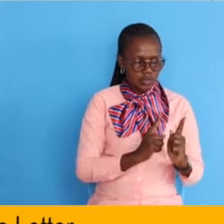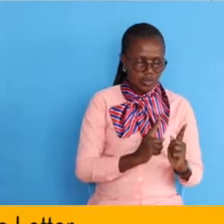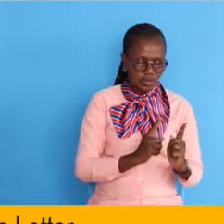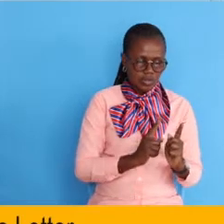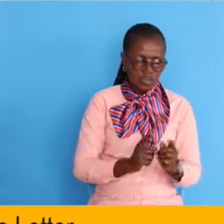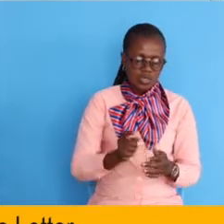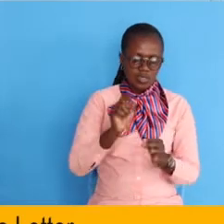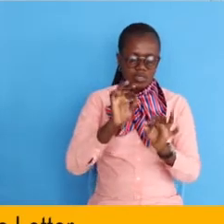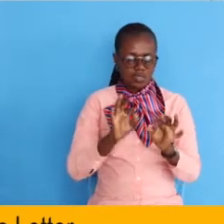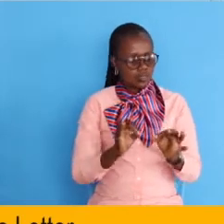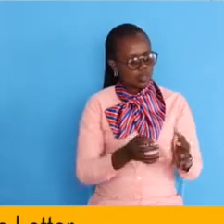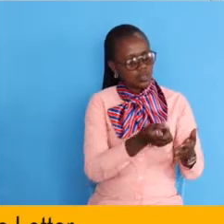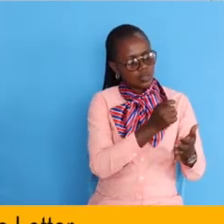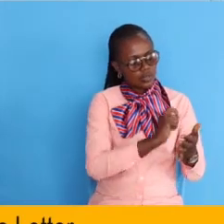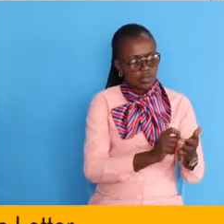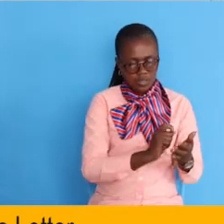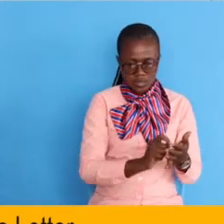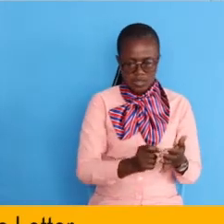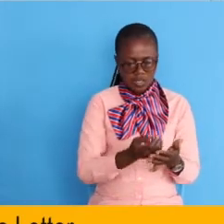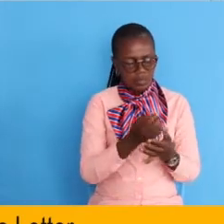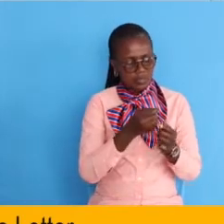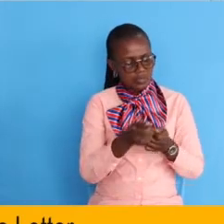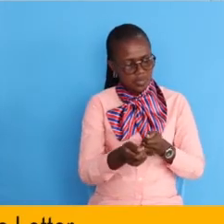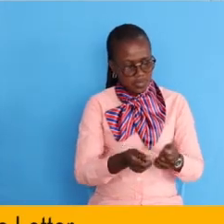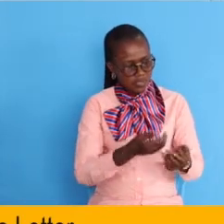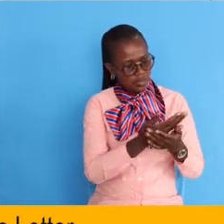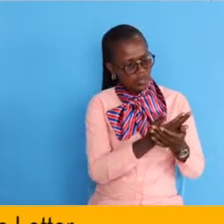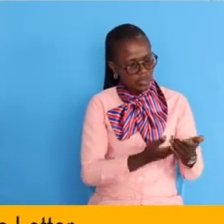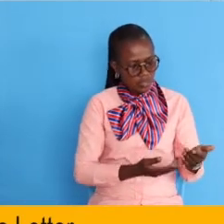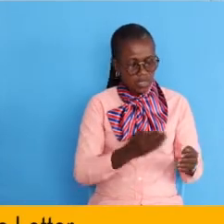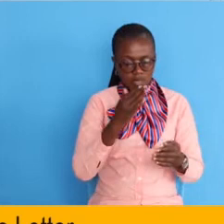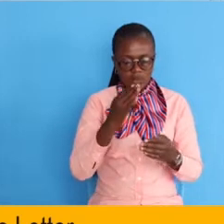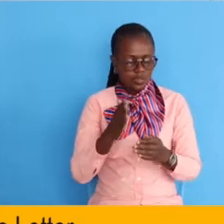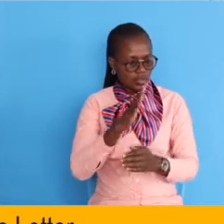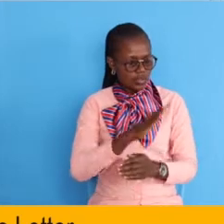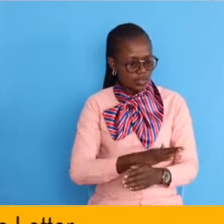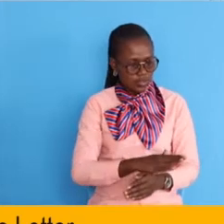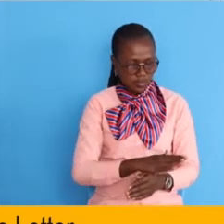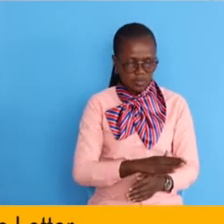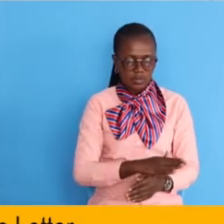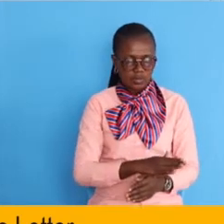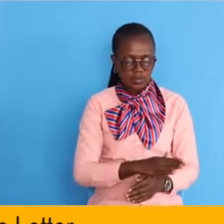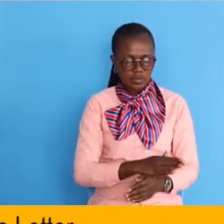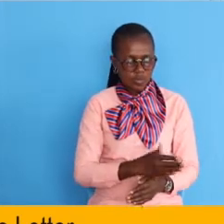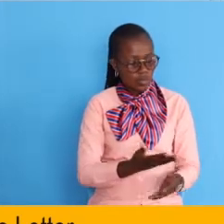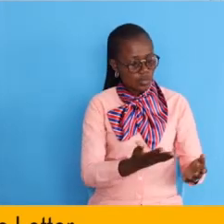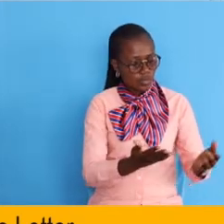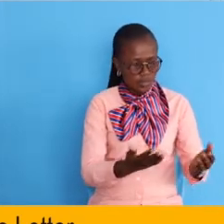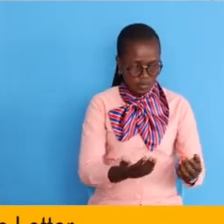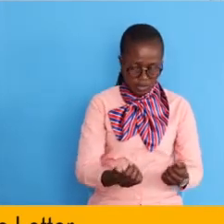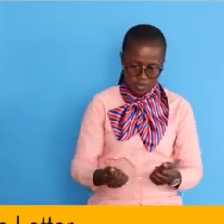how we can write a business letter, end of the day, we need to be able to